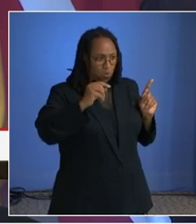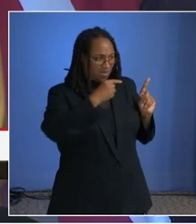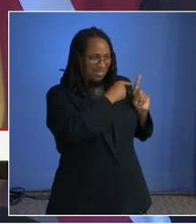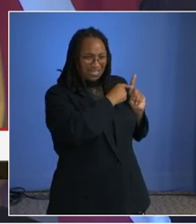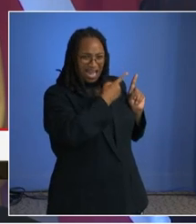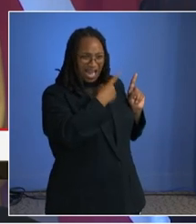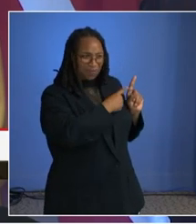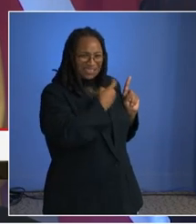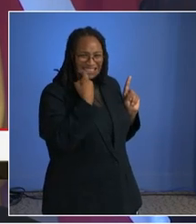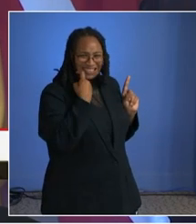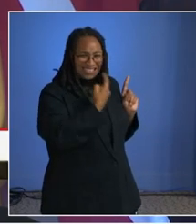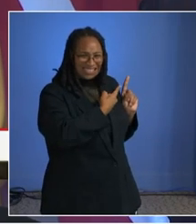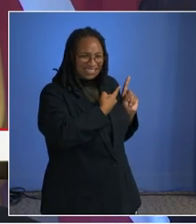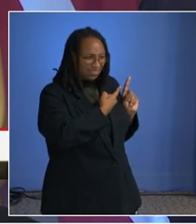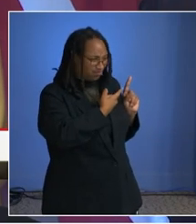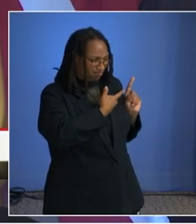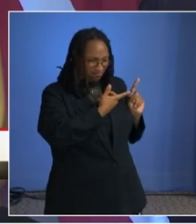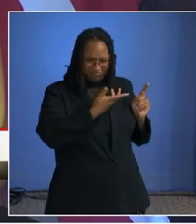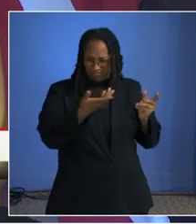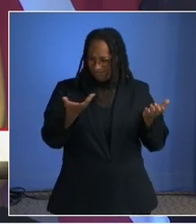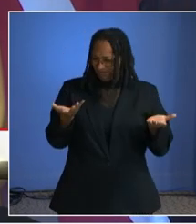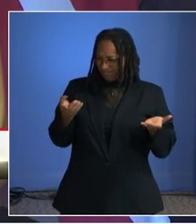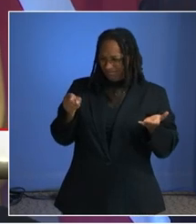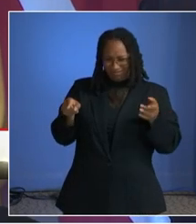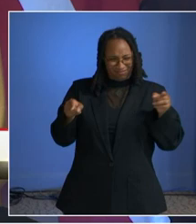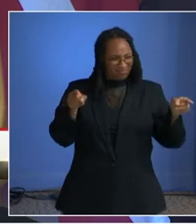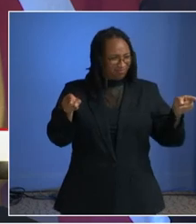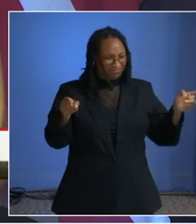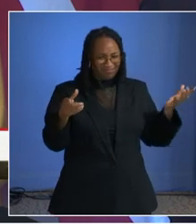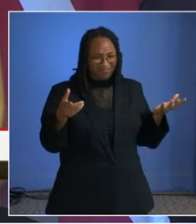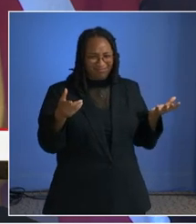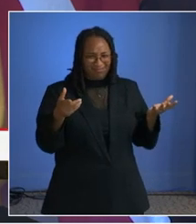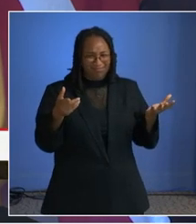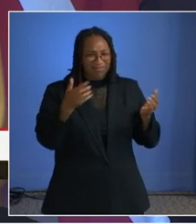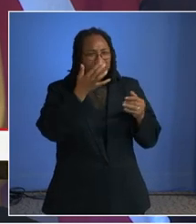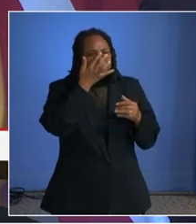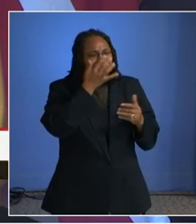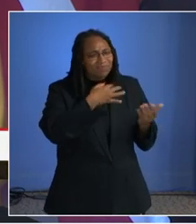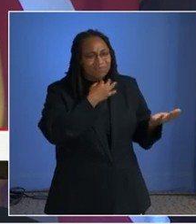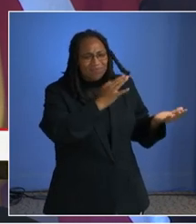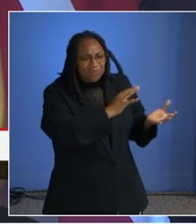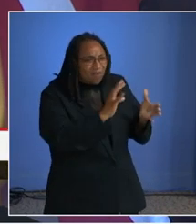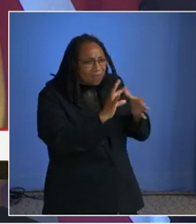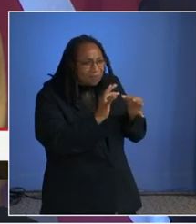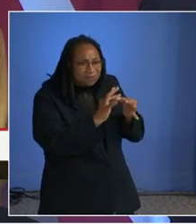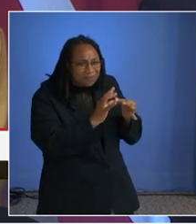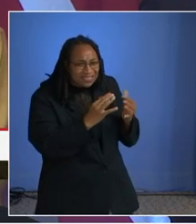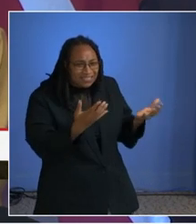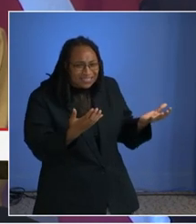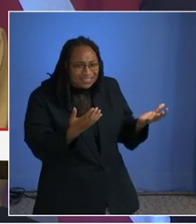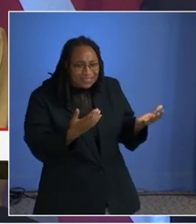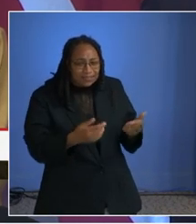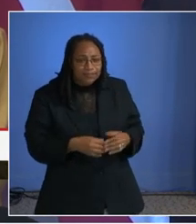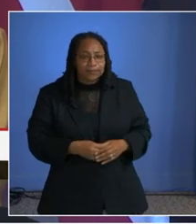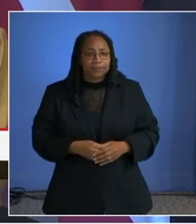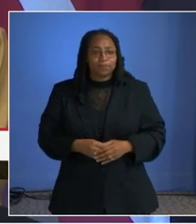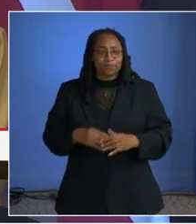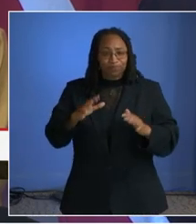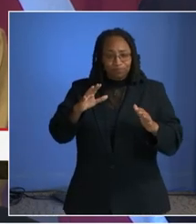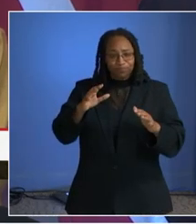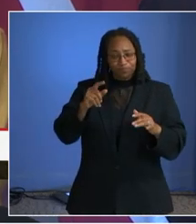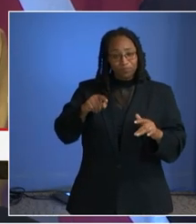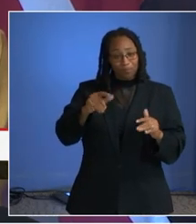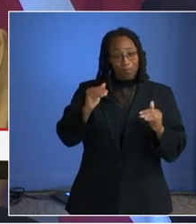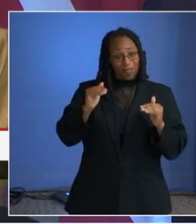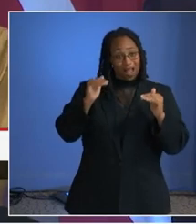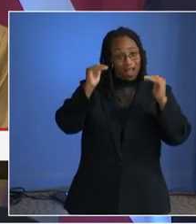because they were held to a standard that is a higher standard than what the law actually is? The